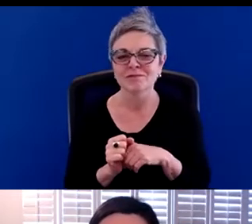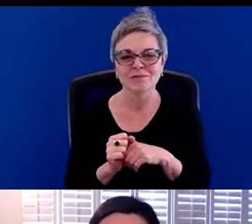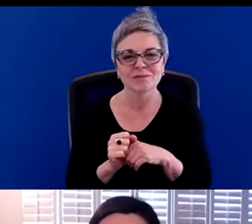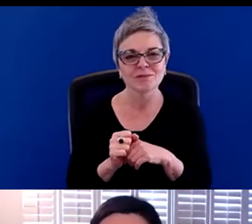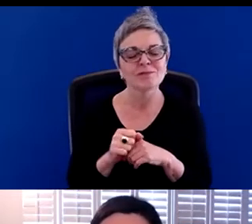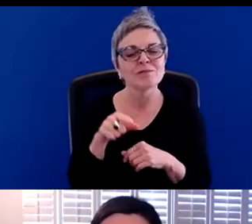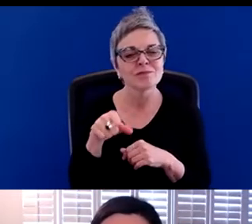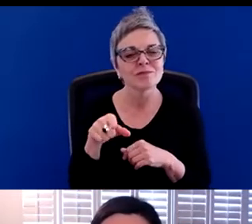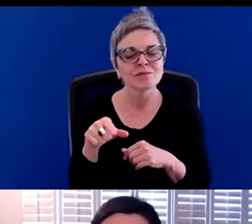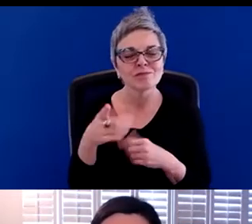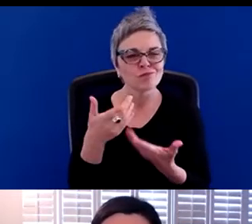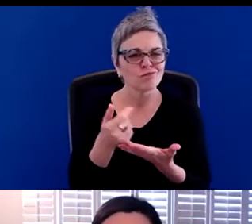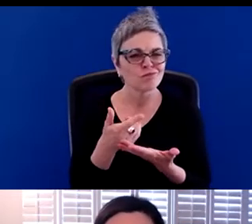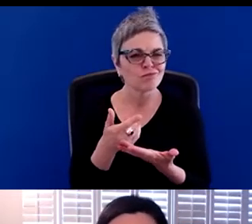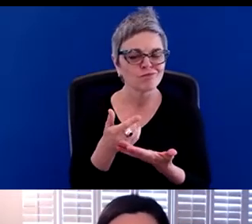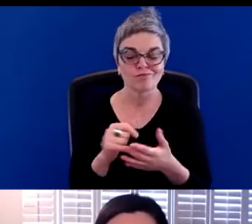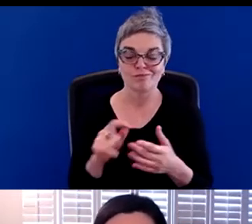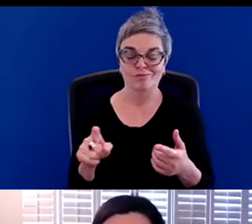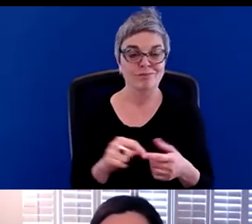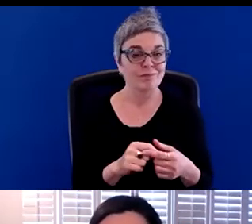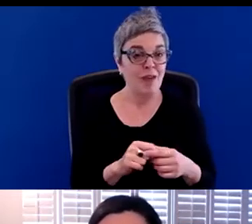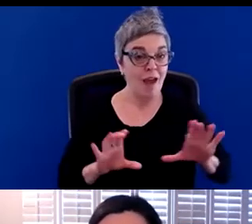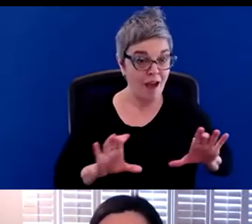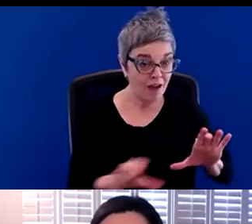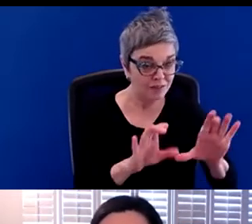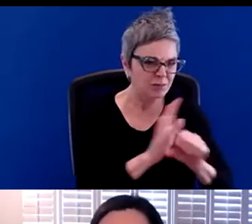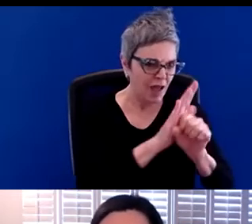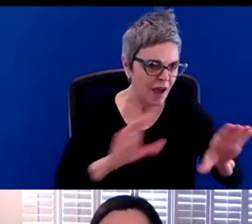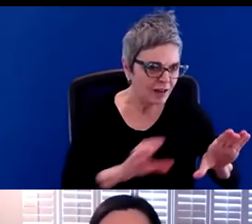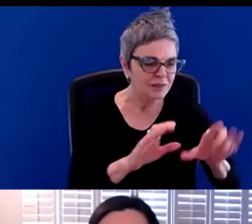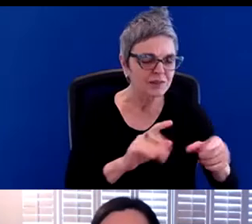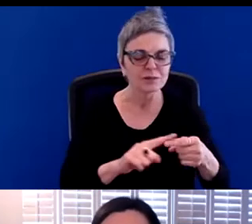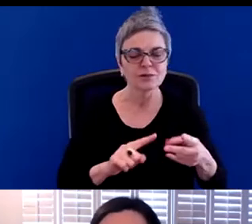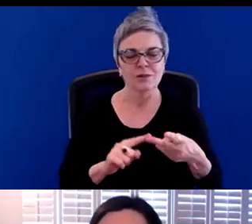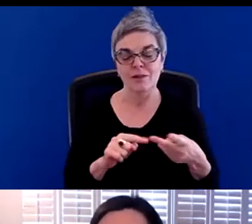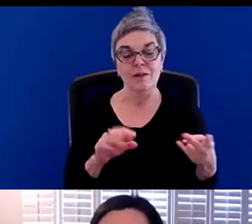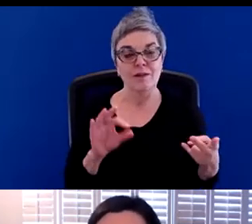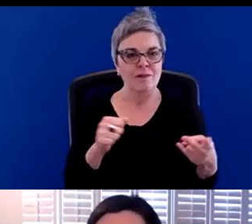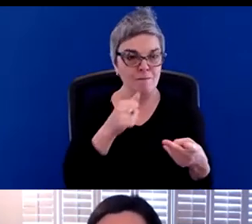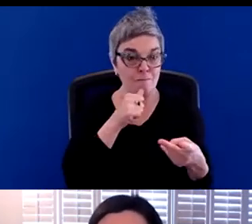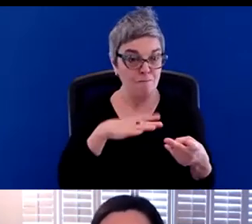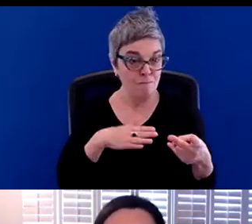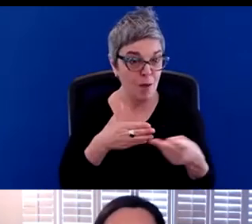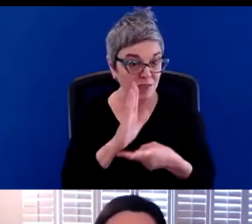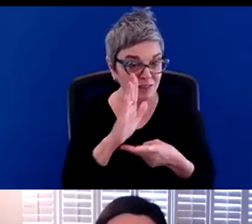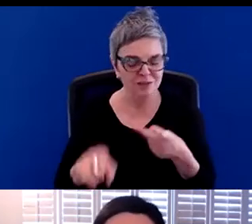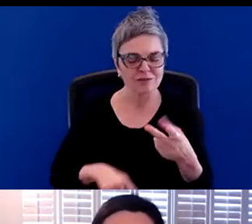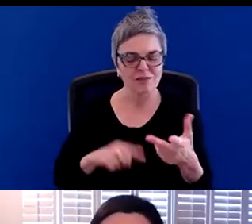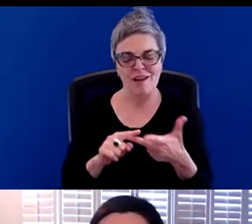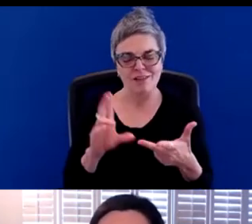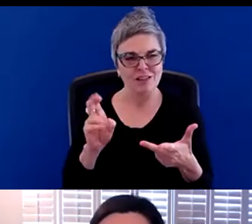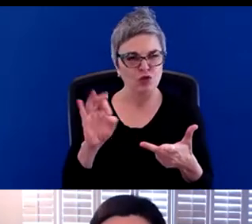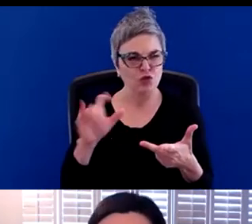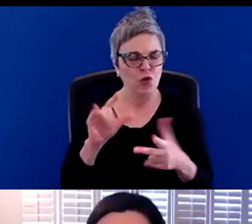activism, feminism, and digital culture within the shifting terrain of the current moment when so much feels